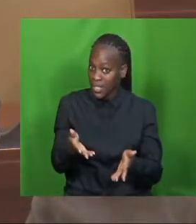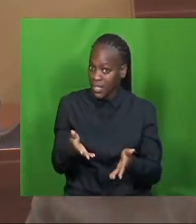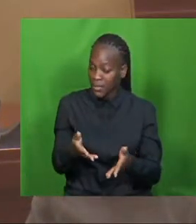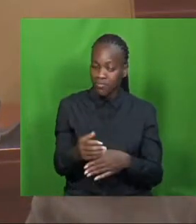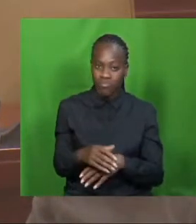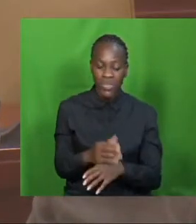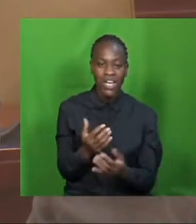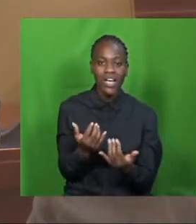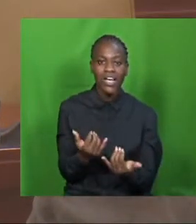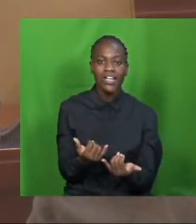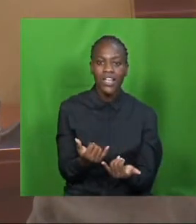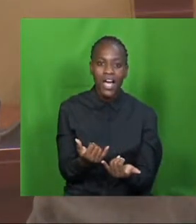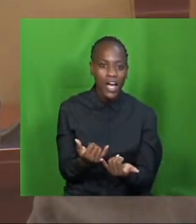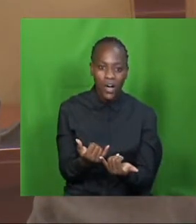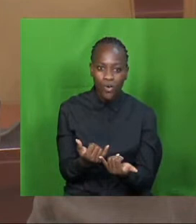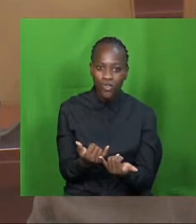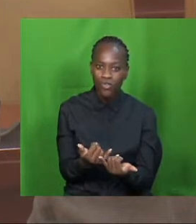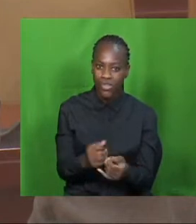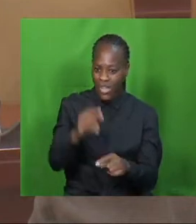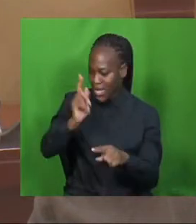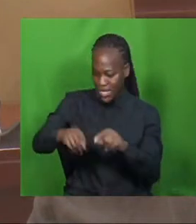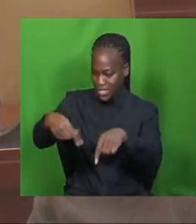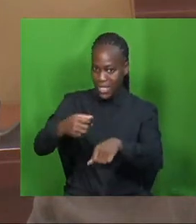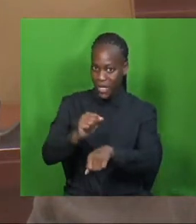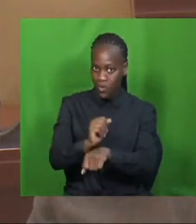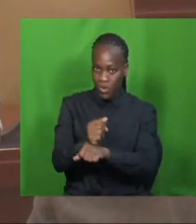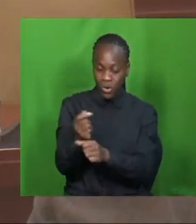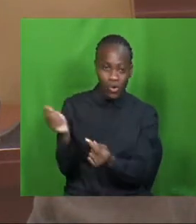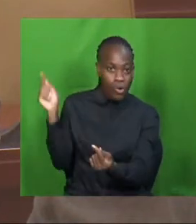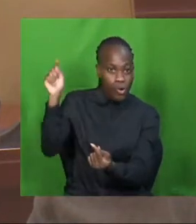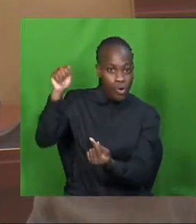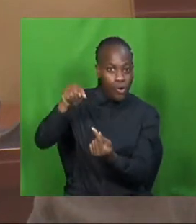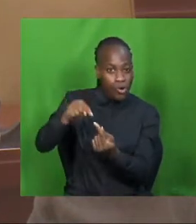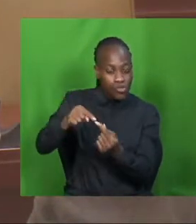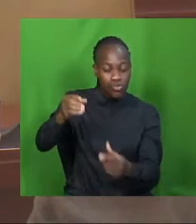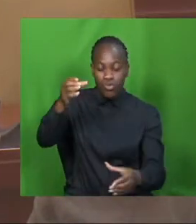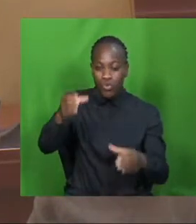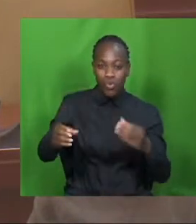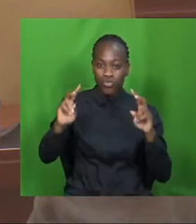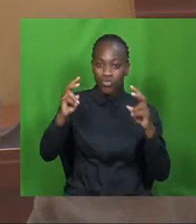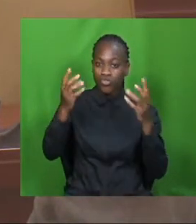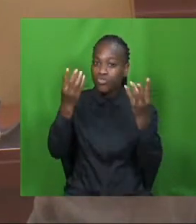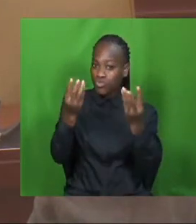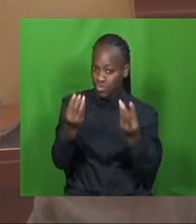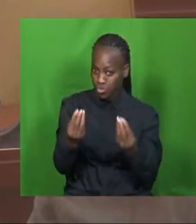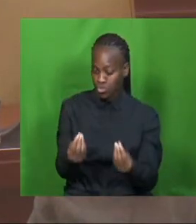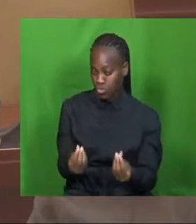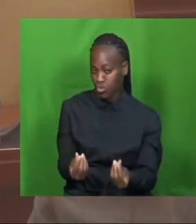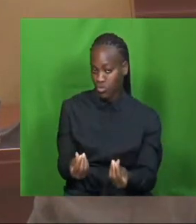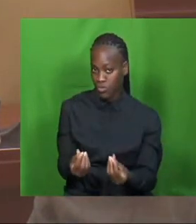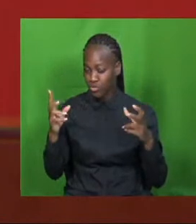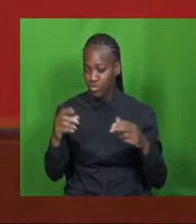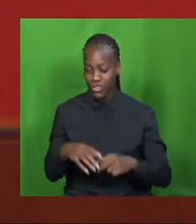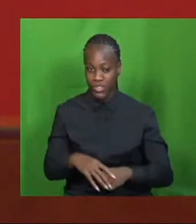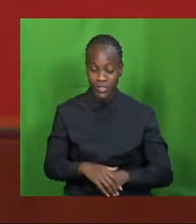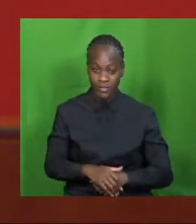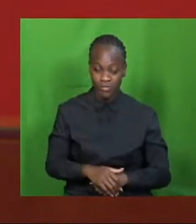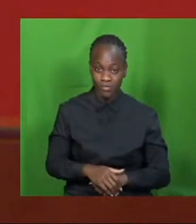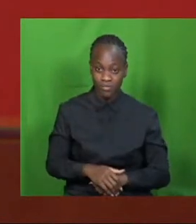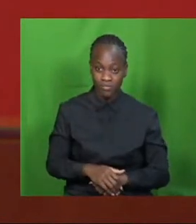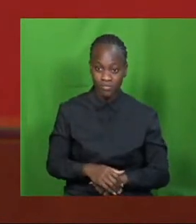be recorded in the House. Else, Mr. Speaker, this becomes the only